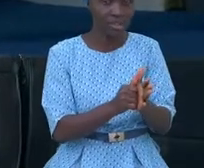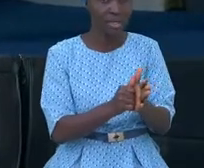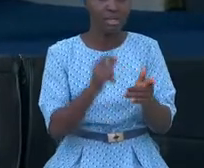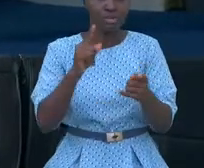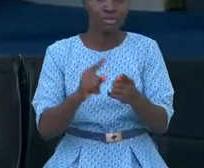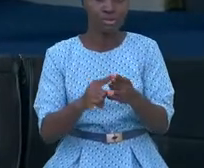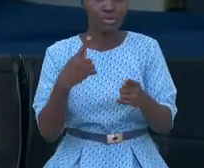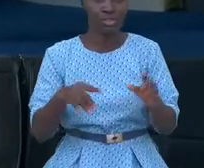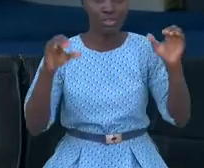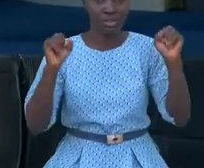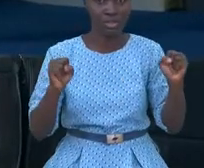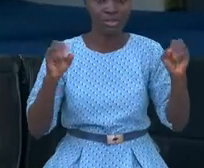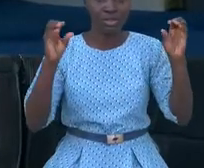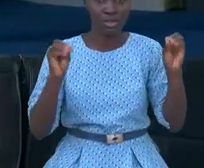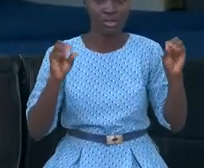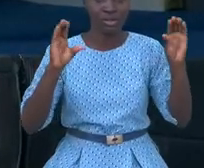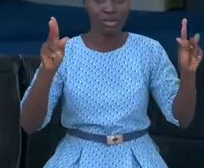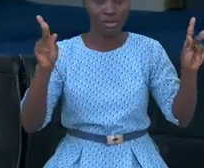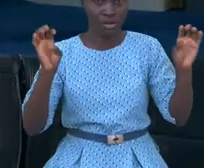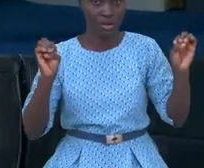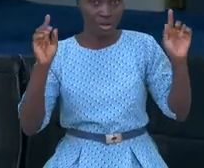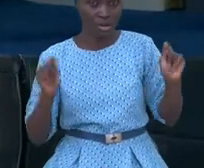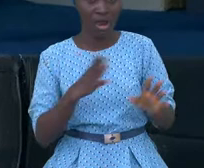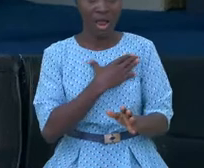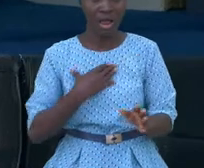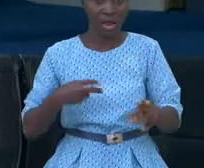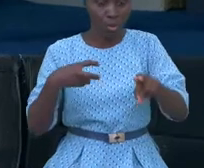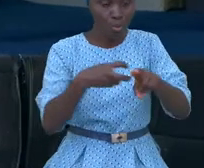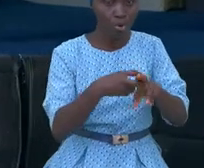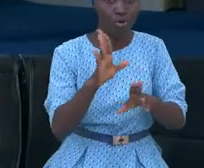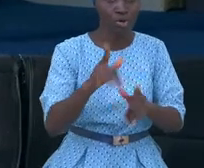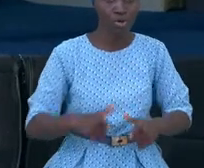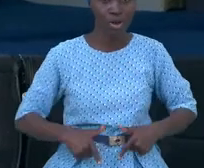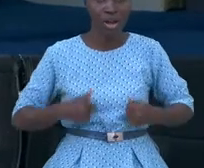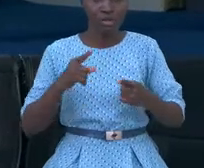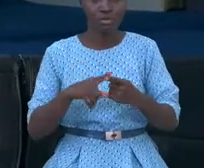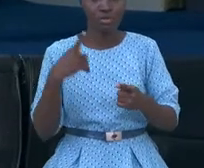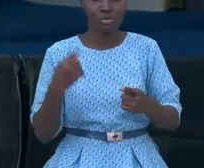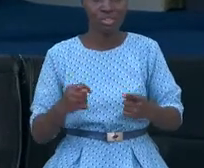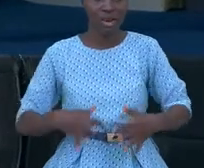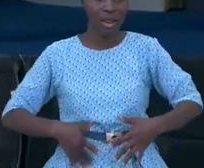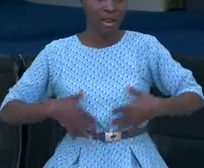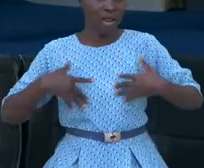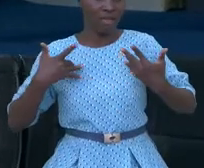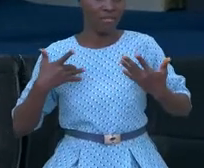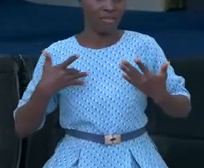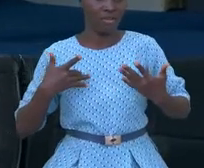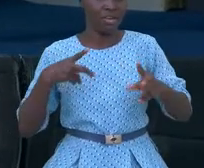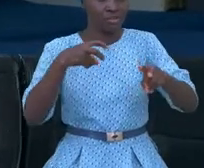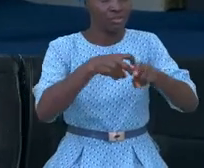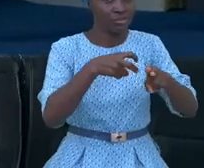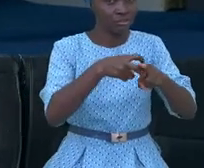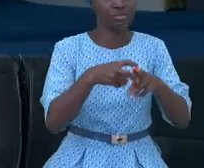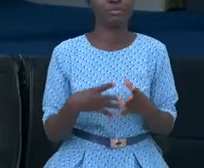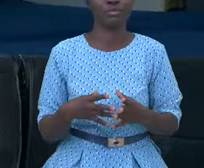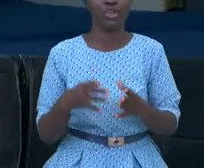Unplug your life to the lively, active socket, to the Lord, the